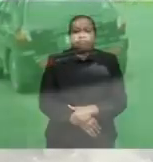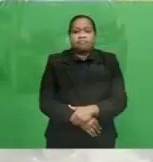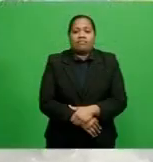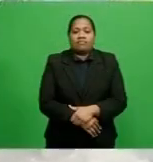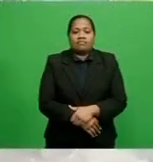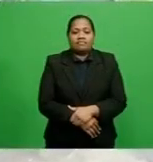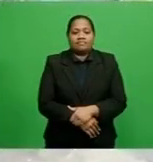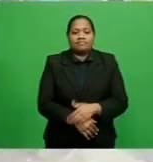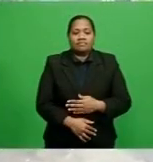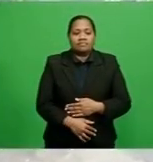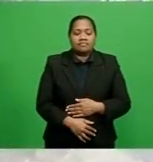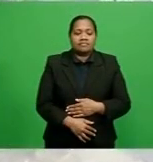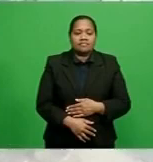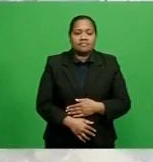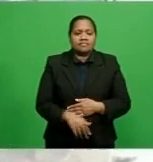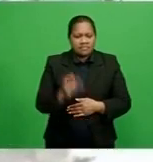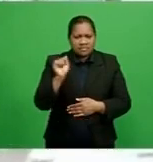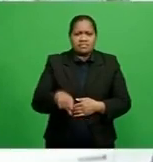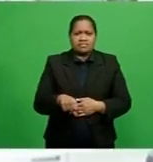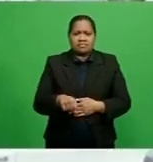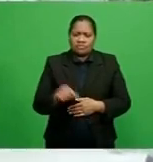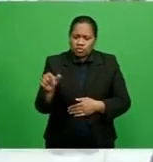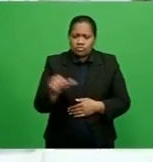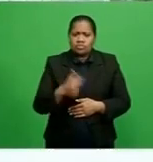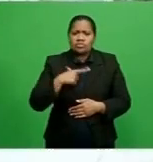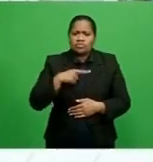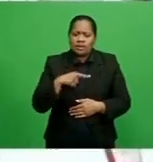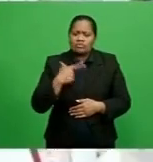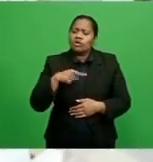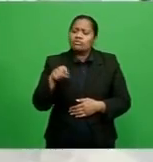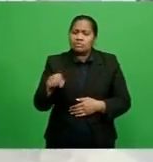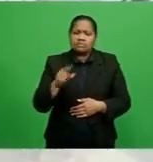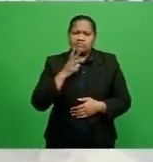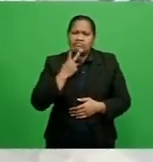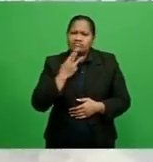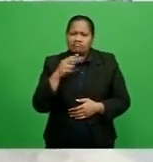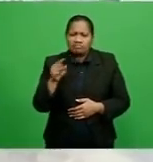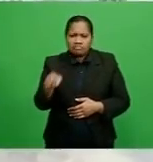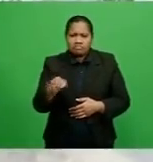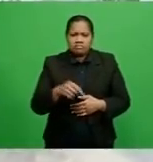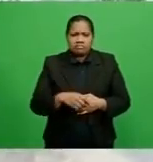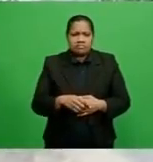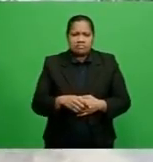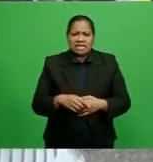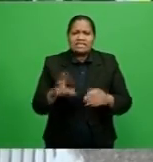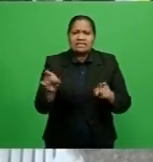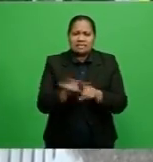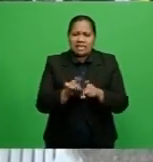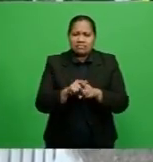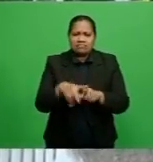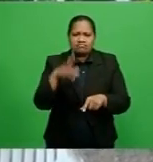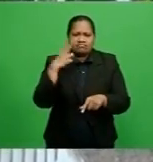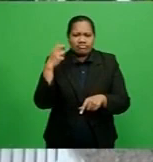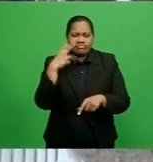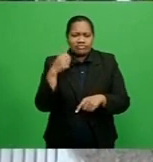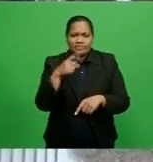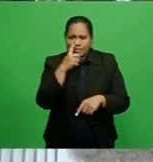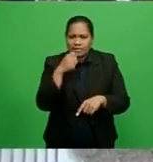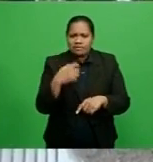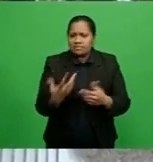Yes, because they are robbing people. Yes, I agree with